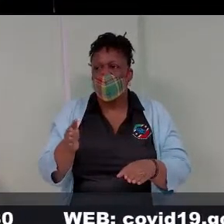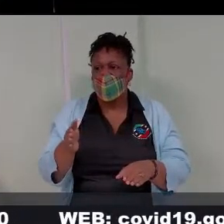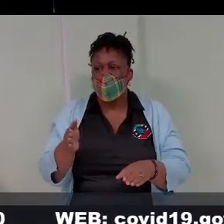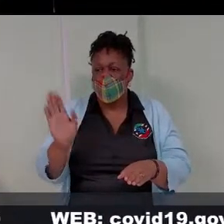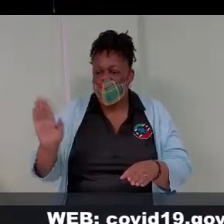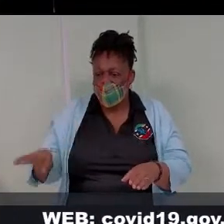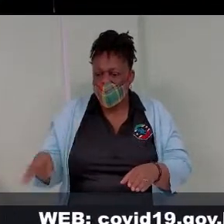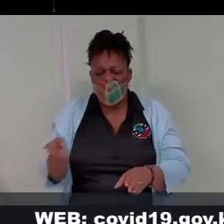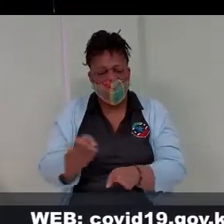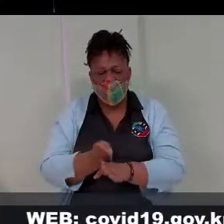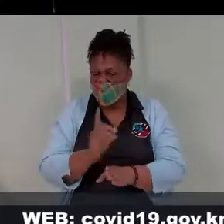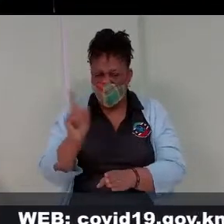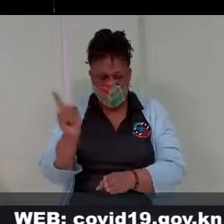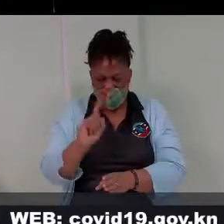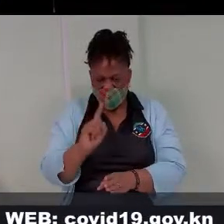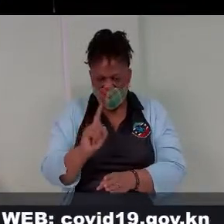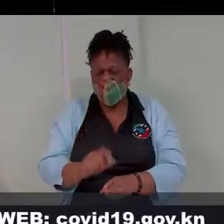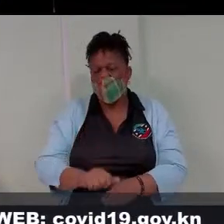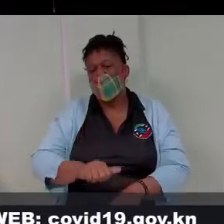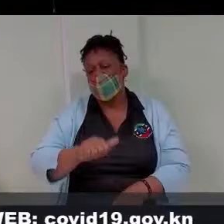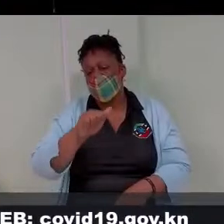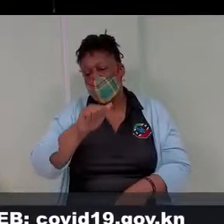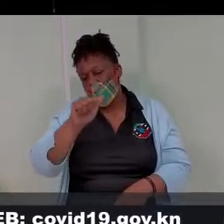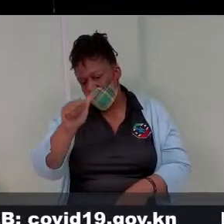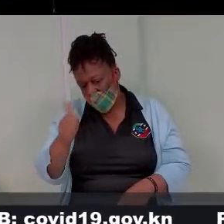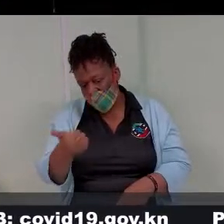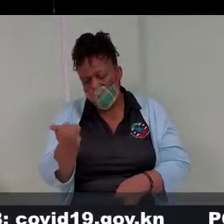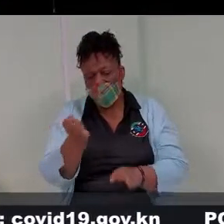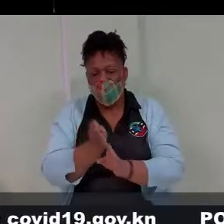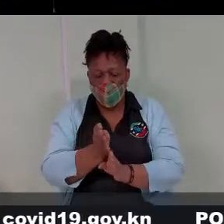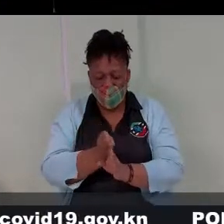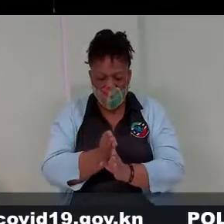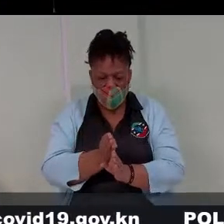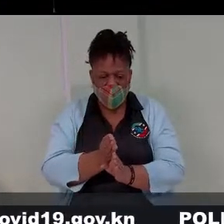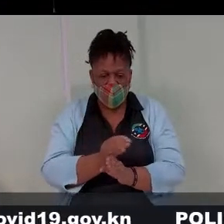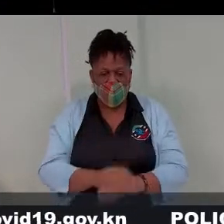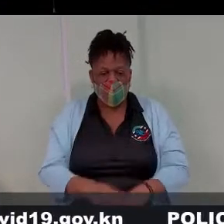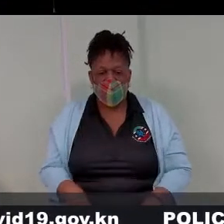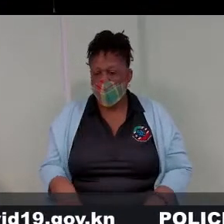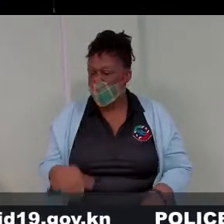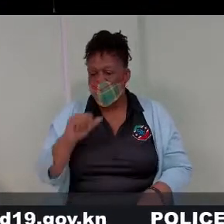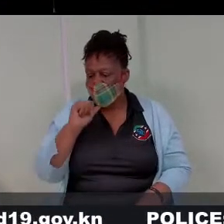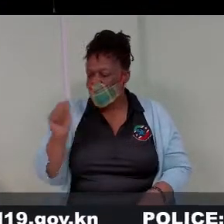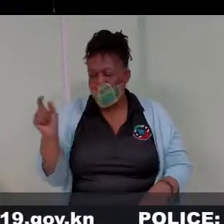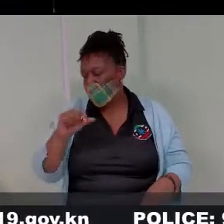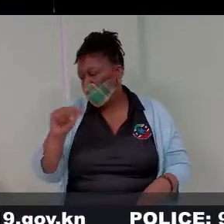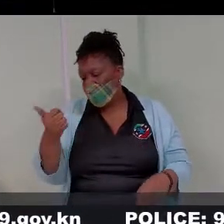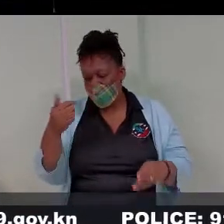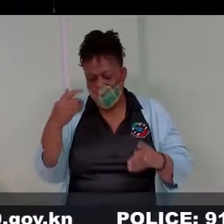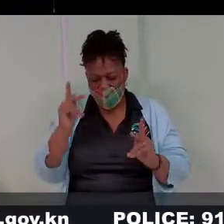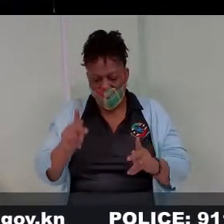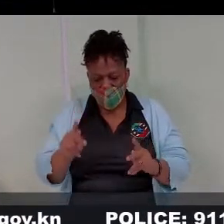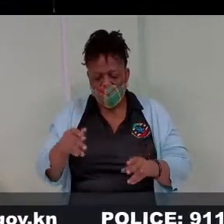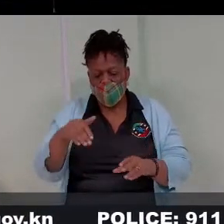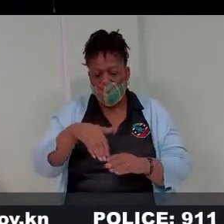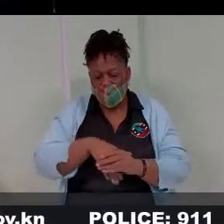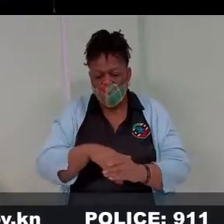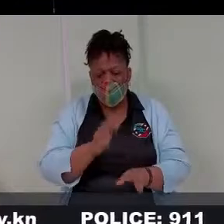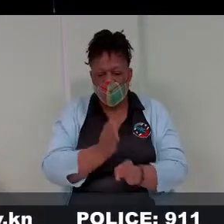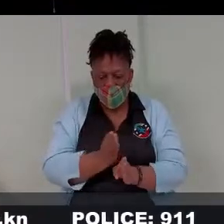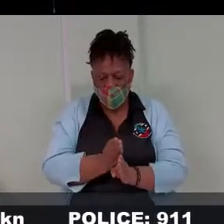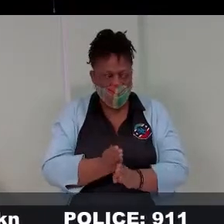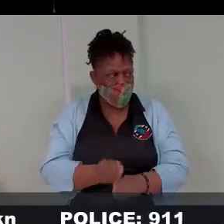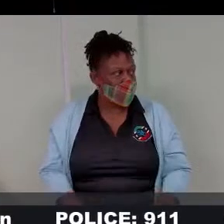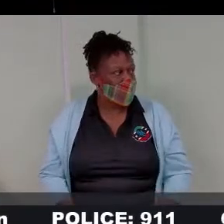but it's not a passenger bus where other passengers would have been in the bus to create exposure. And I can reassure the public that